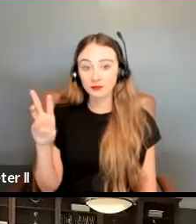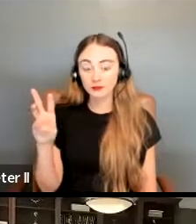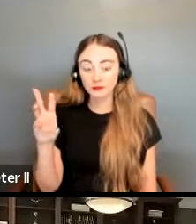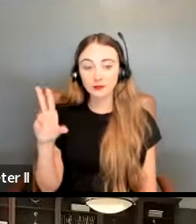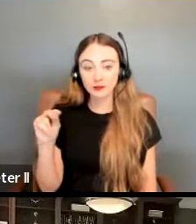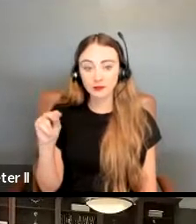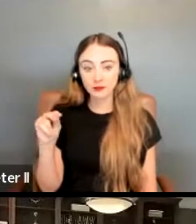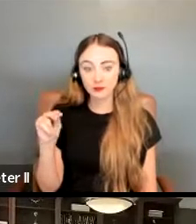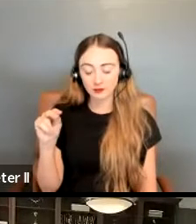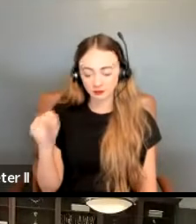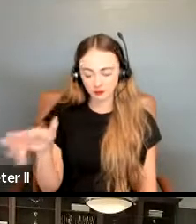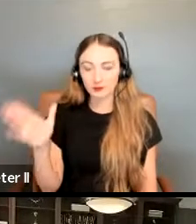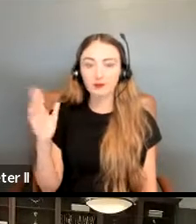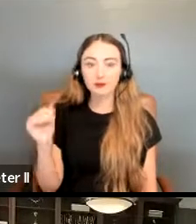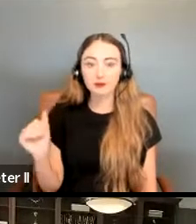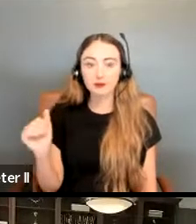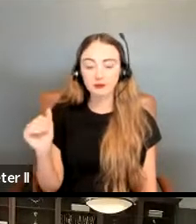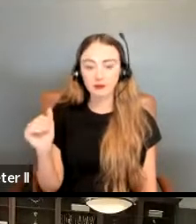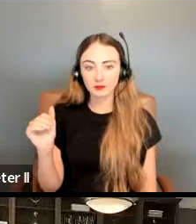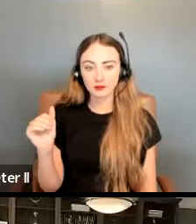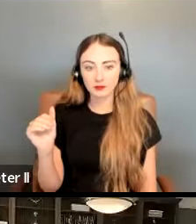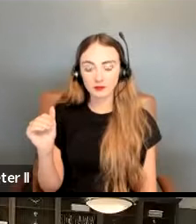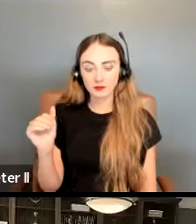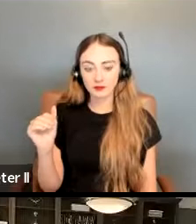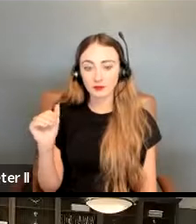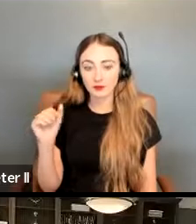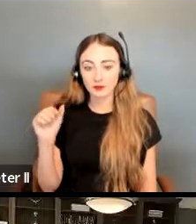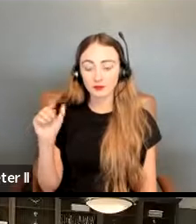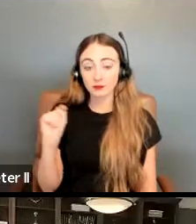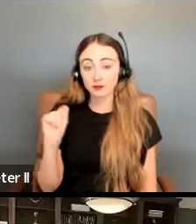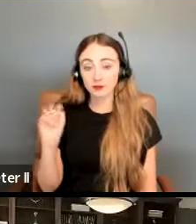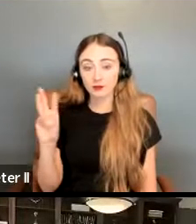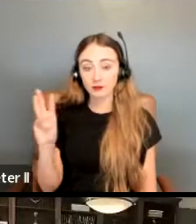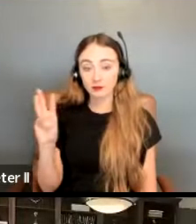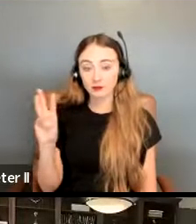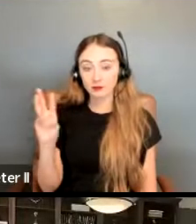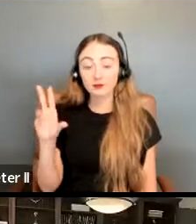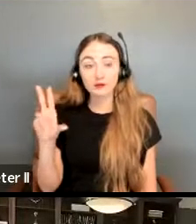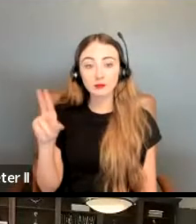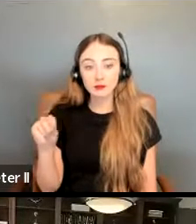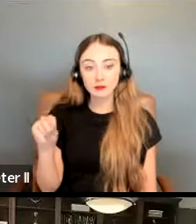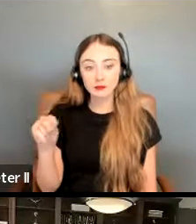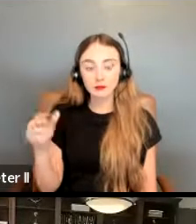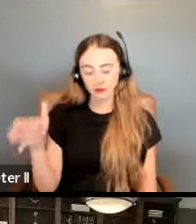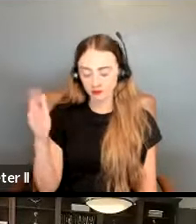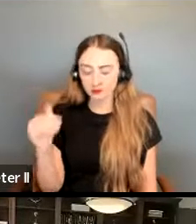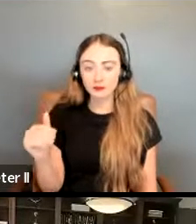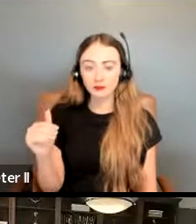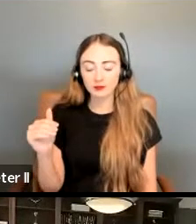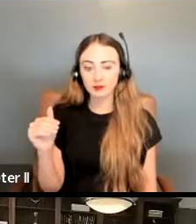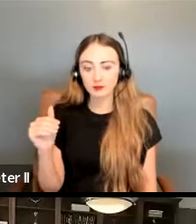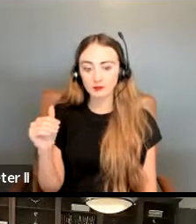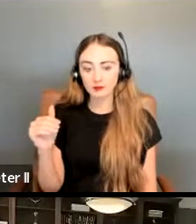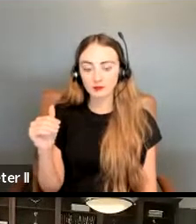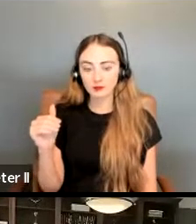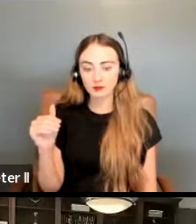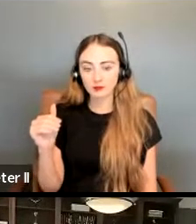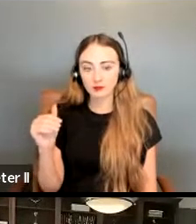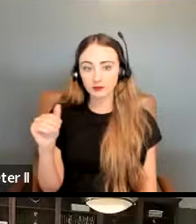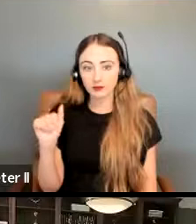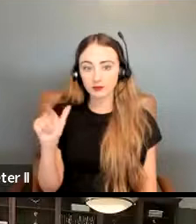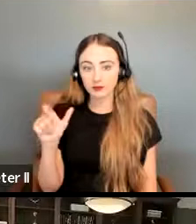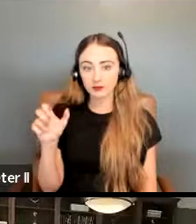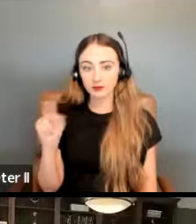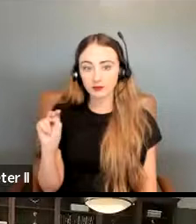No. Councilmember Robert White votes no. Councilmember Trayon White? No. Councilmember Trayon White votes no. Councilmember